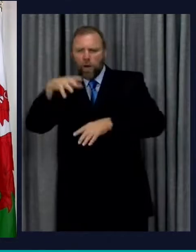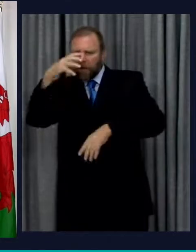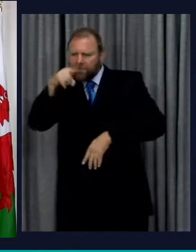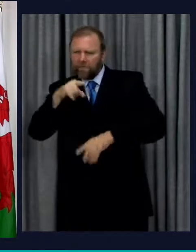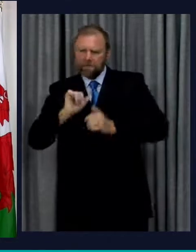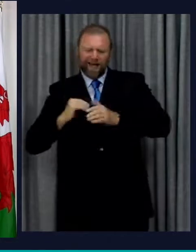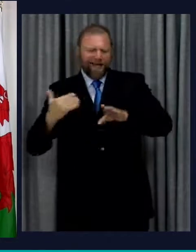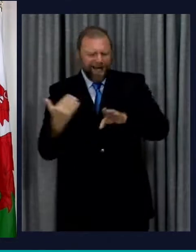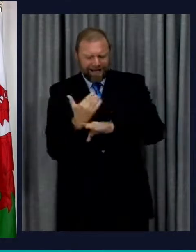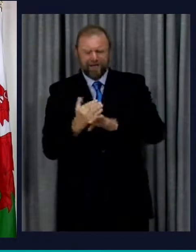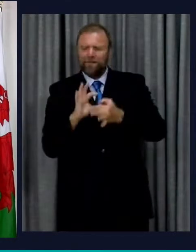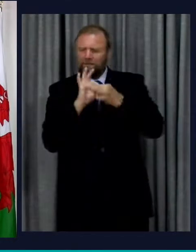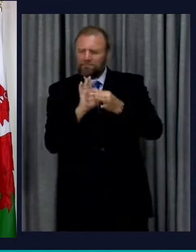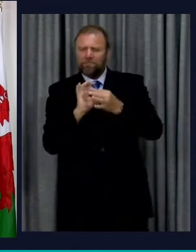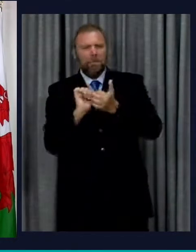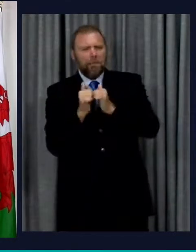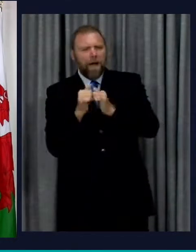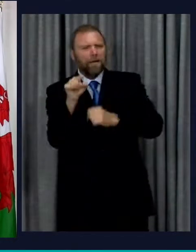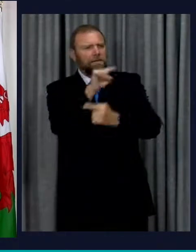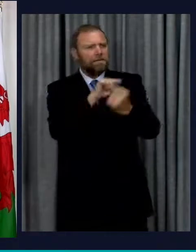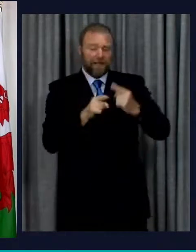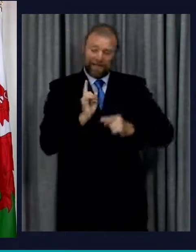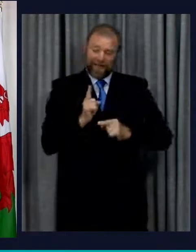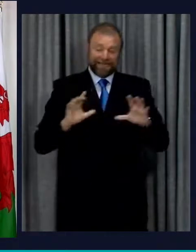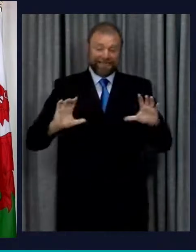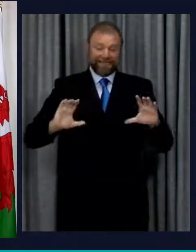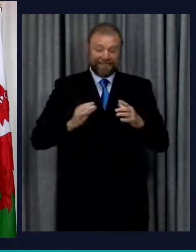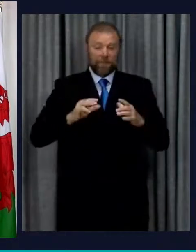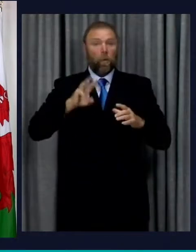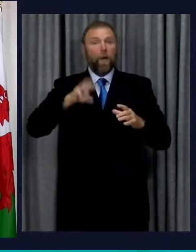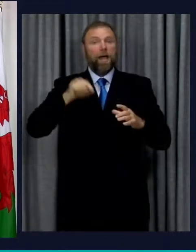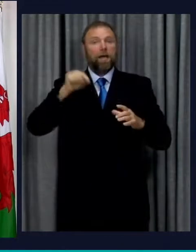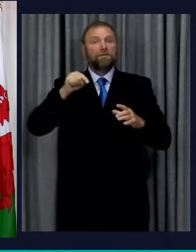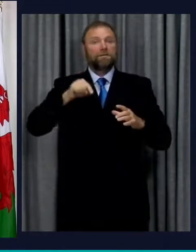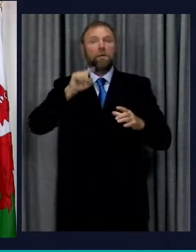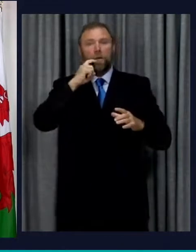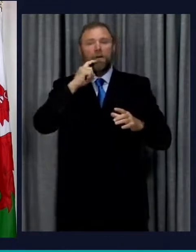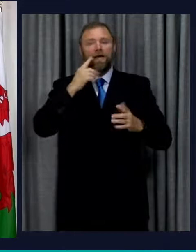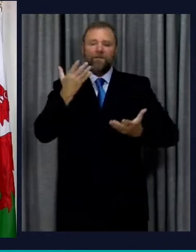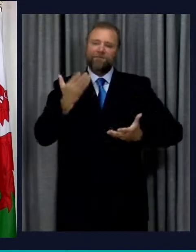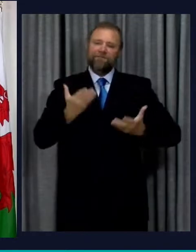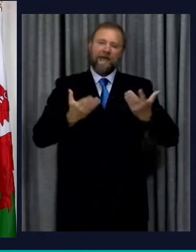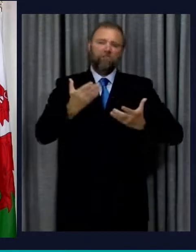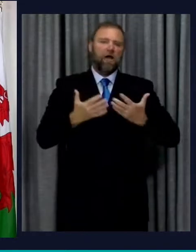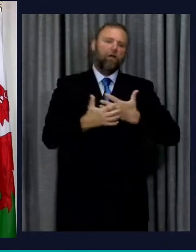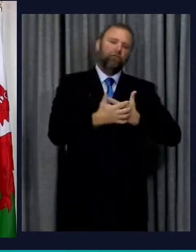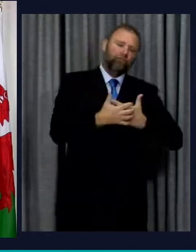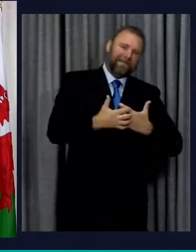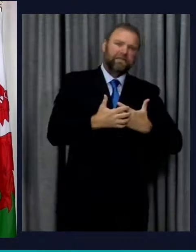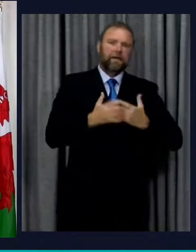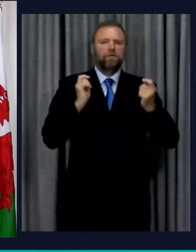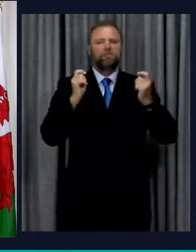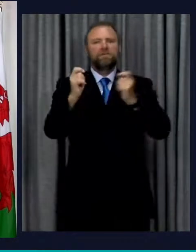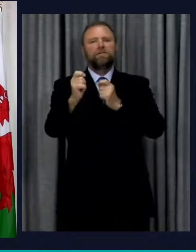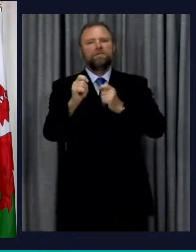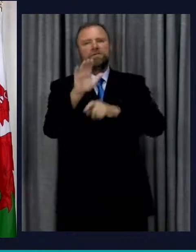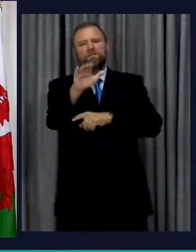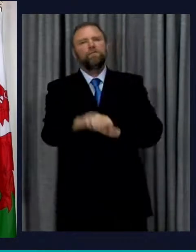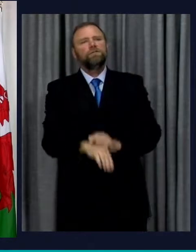Team Wales approach will be the basis upon which we build the fairer, greener, just transition that we want to see here in Wales.